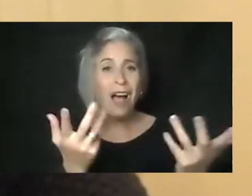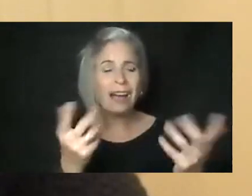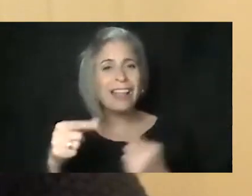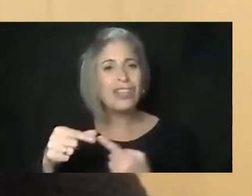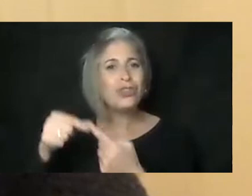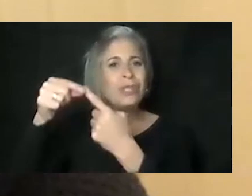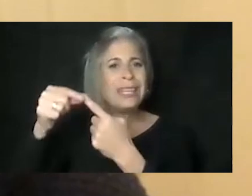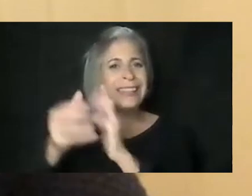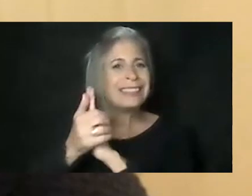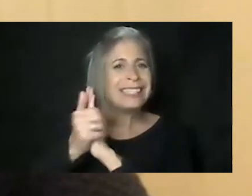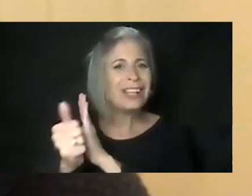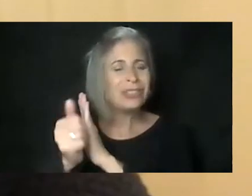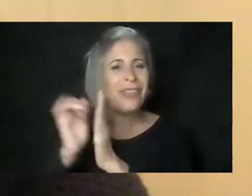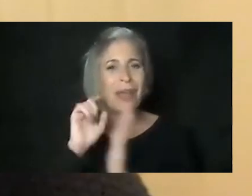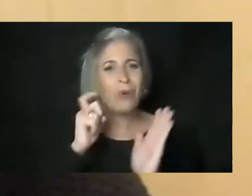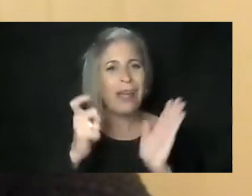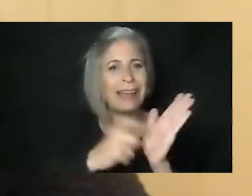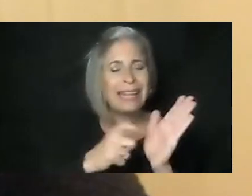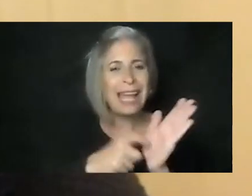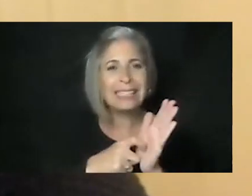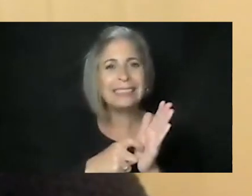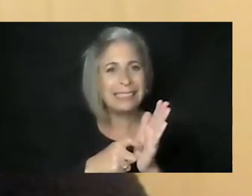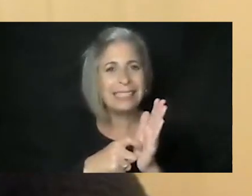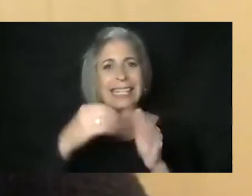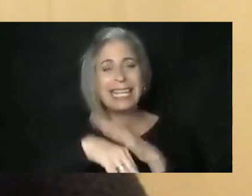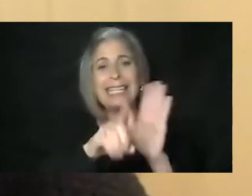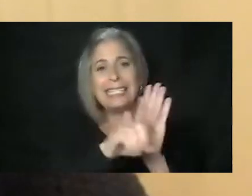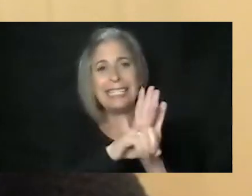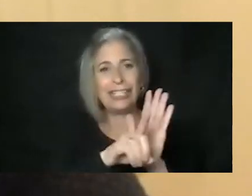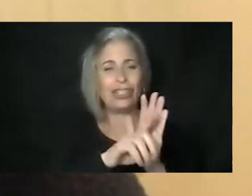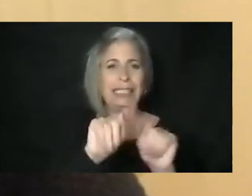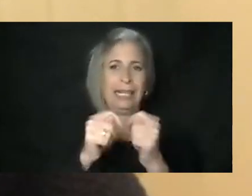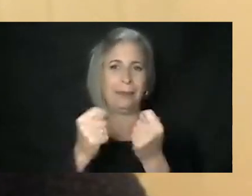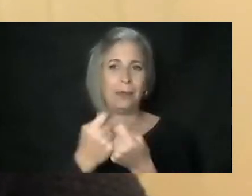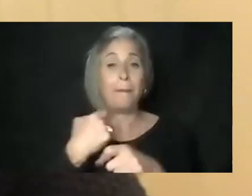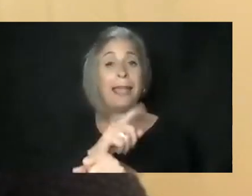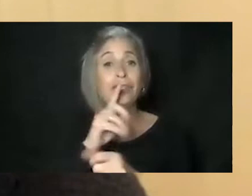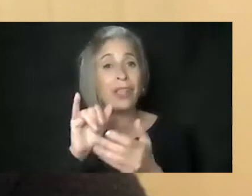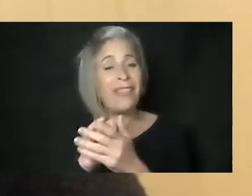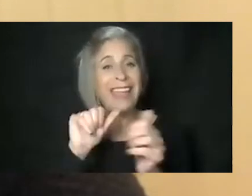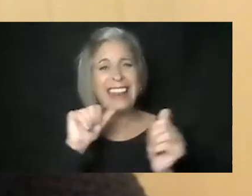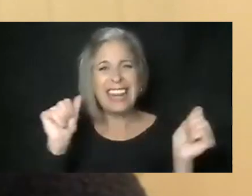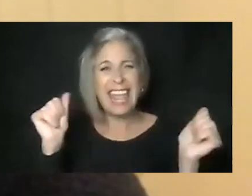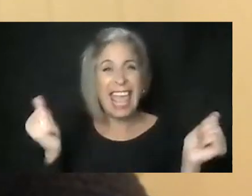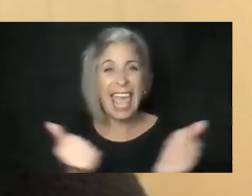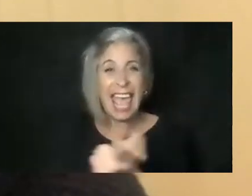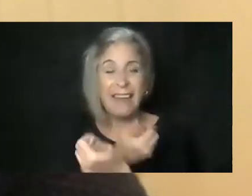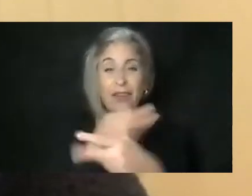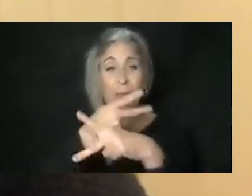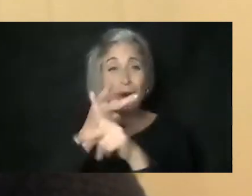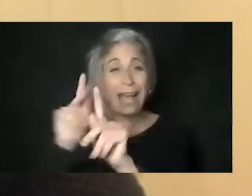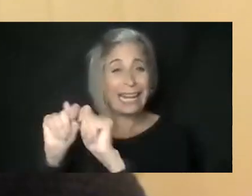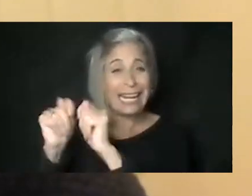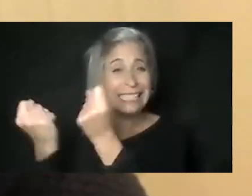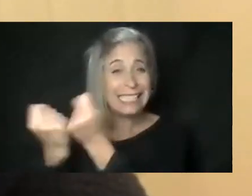set recognized in digital teams. We want to make sure that every product team